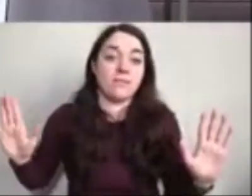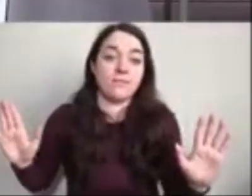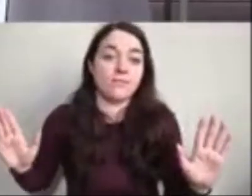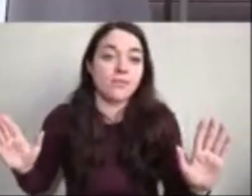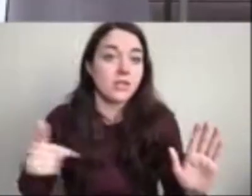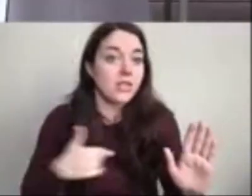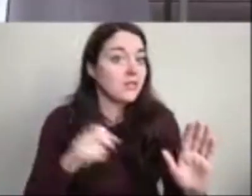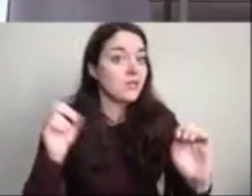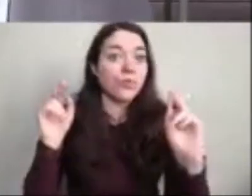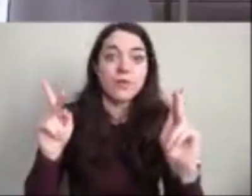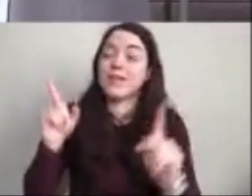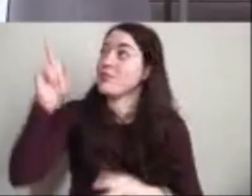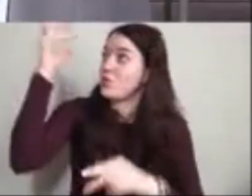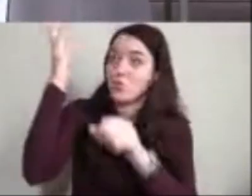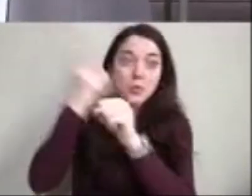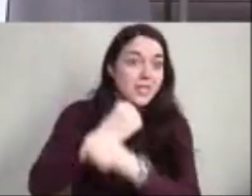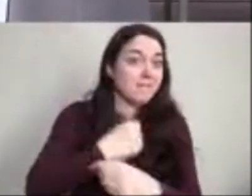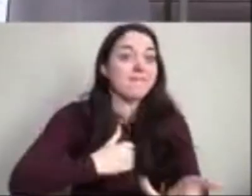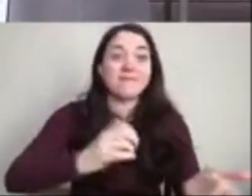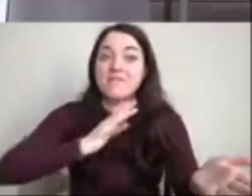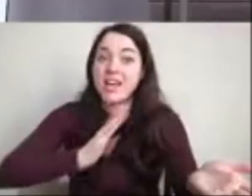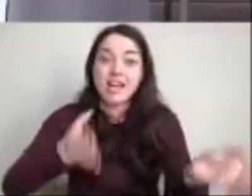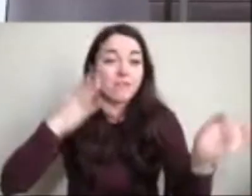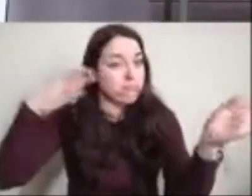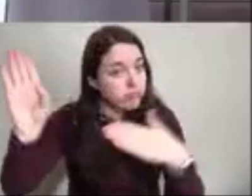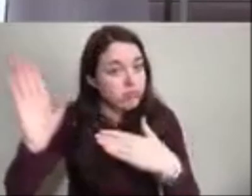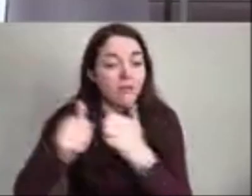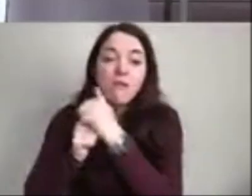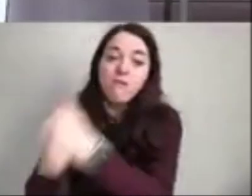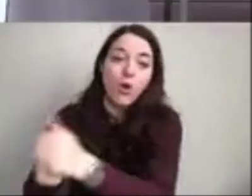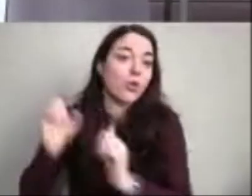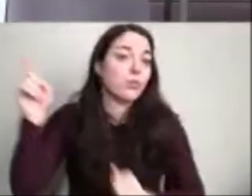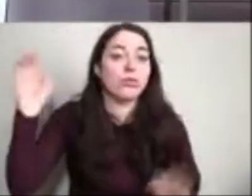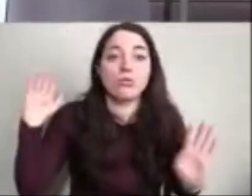you win. You got this. I'm going to follow.